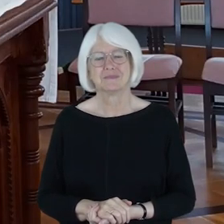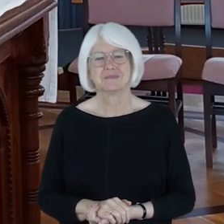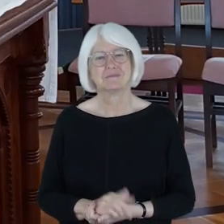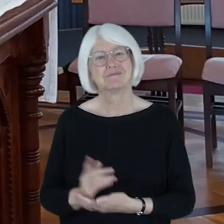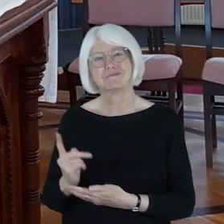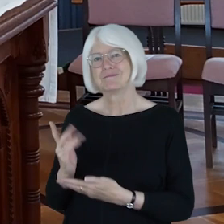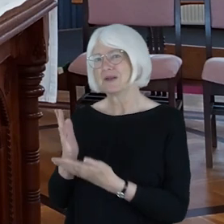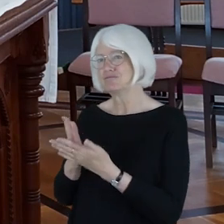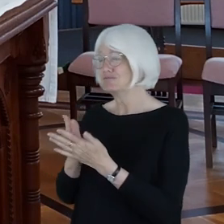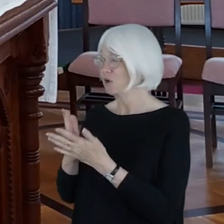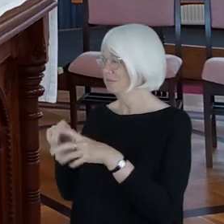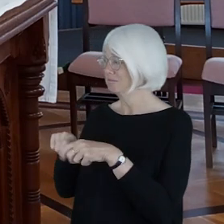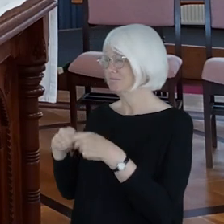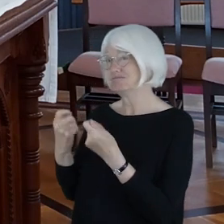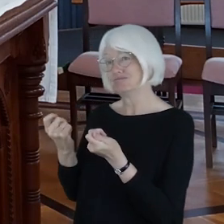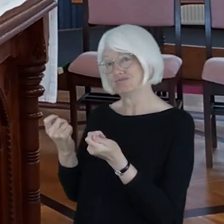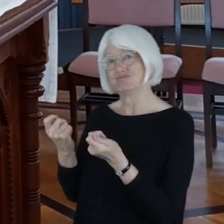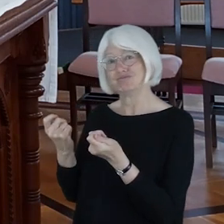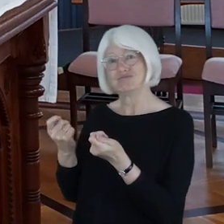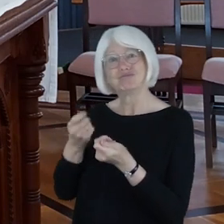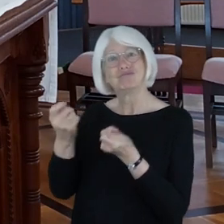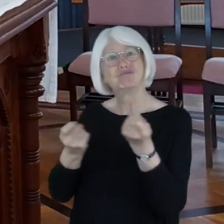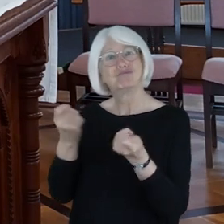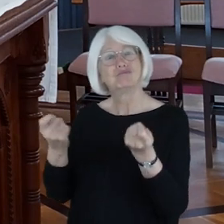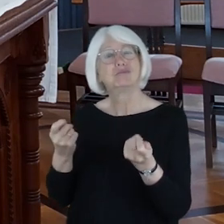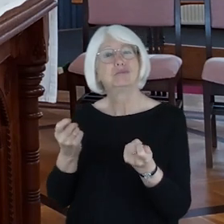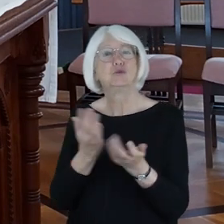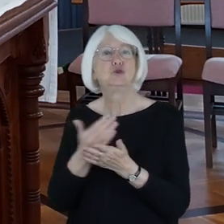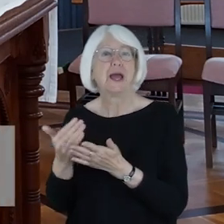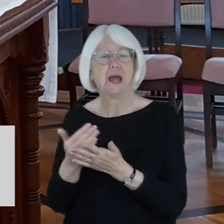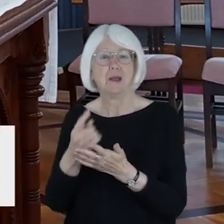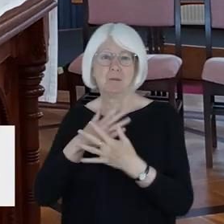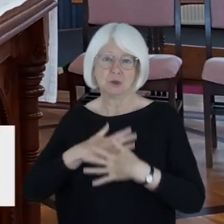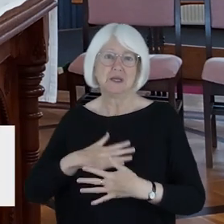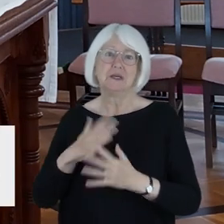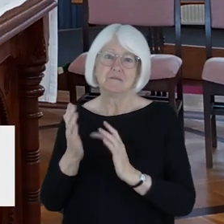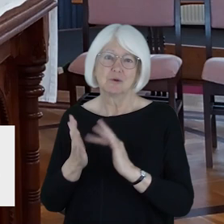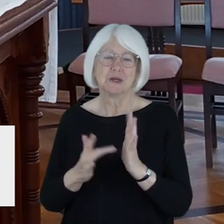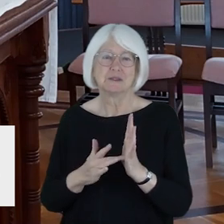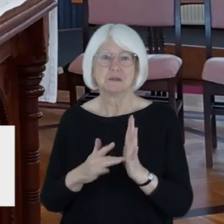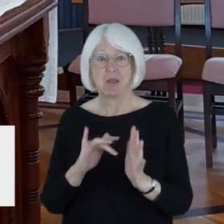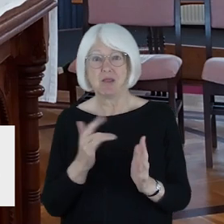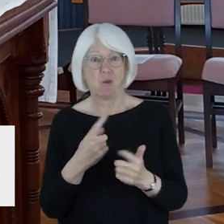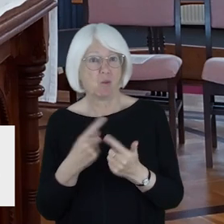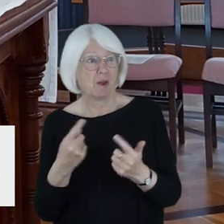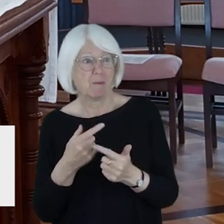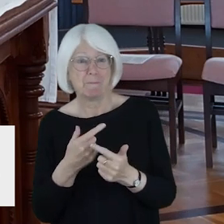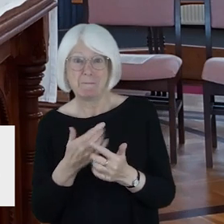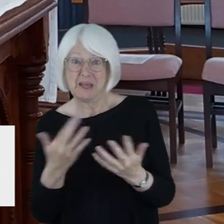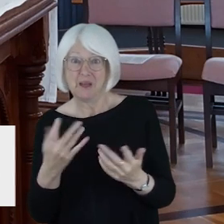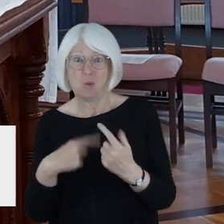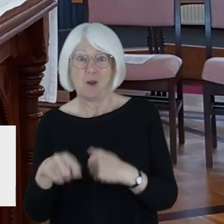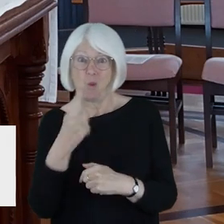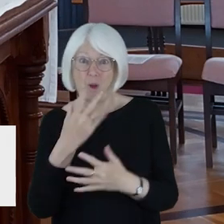We break this bread to share in the body of Christ. Though we are many, we are one